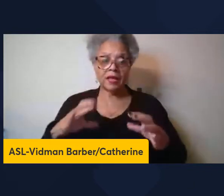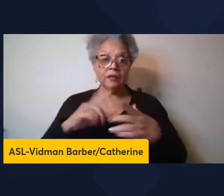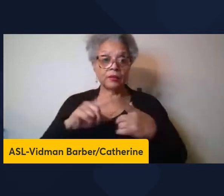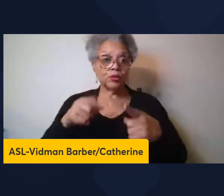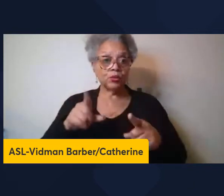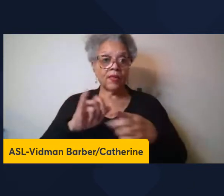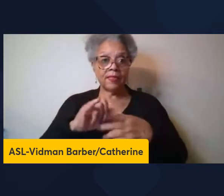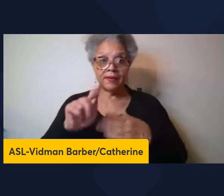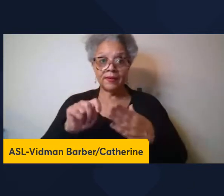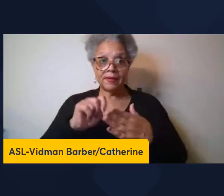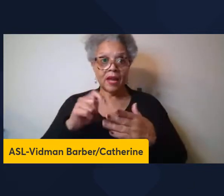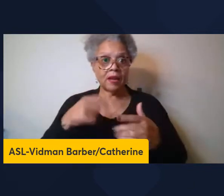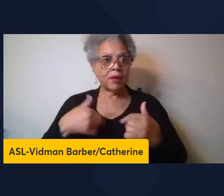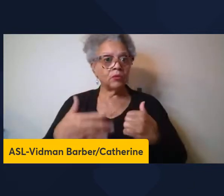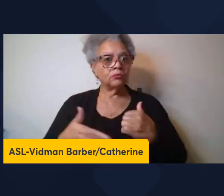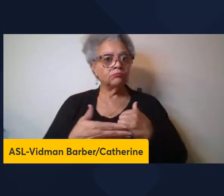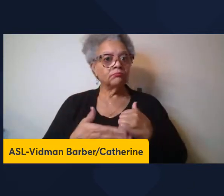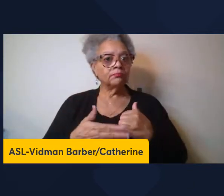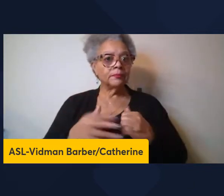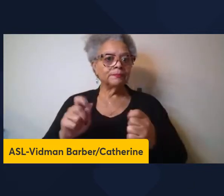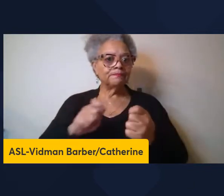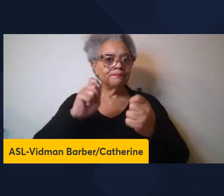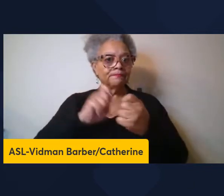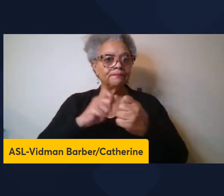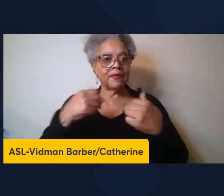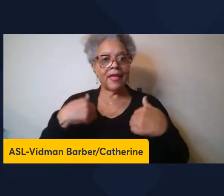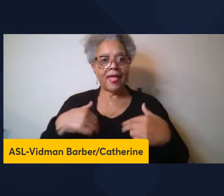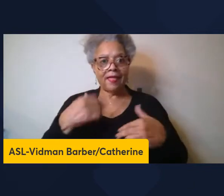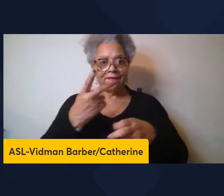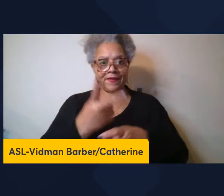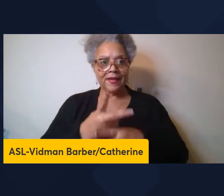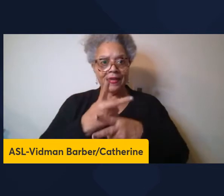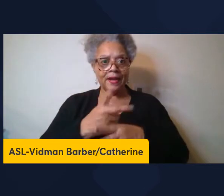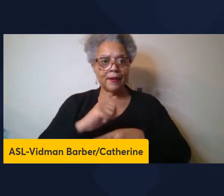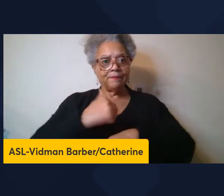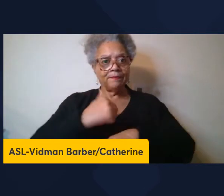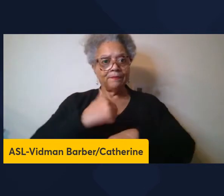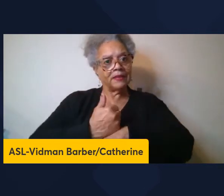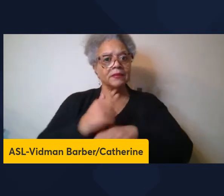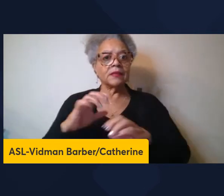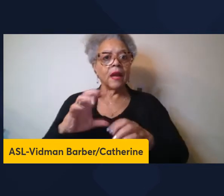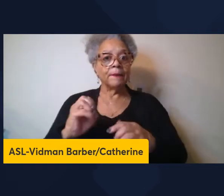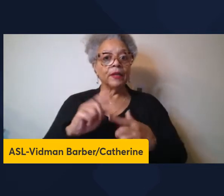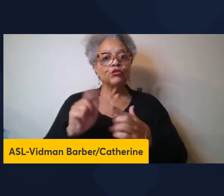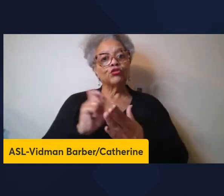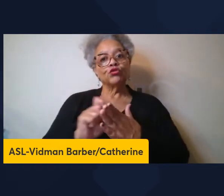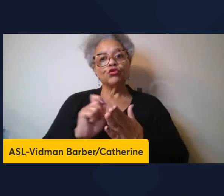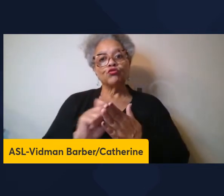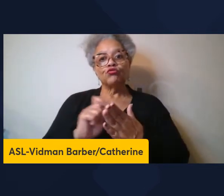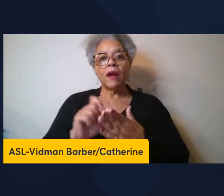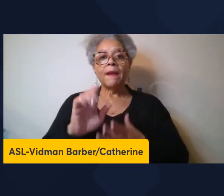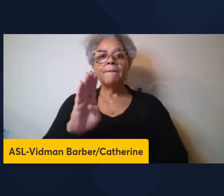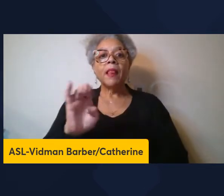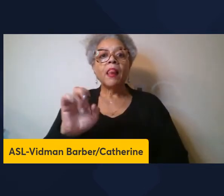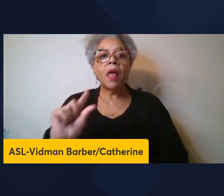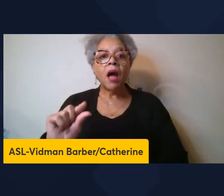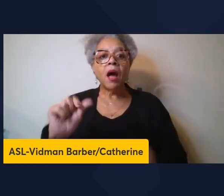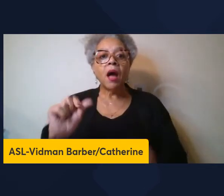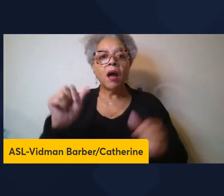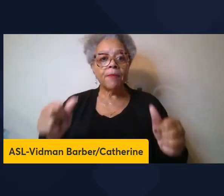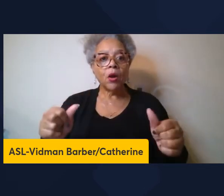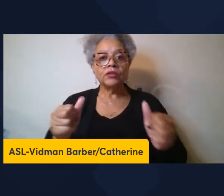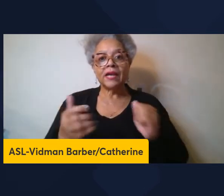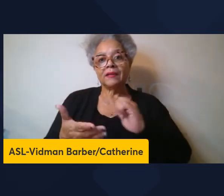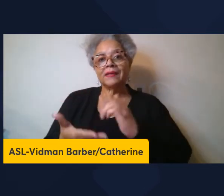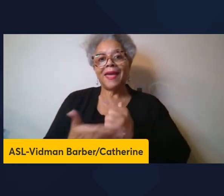time I was helping specifically healthcare based companies to write blog posts and to help them rank